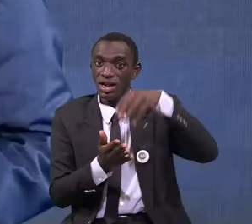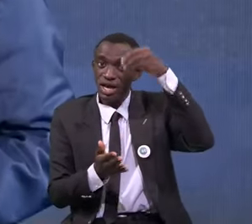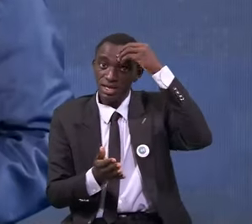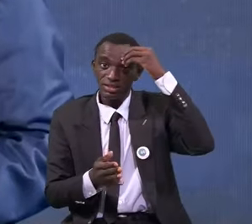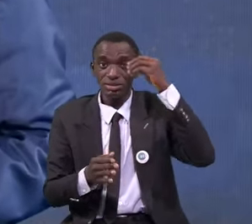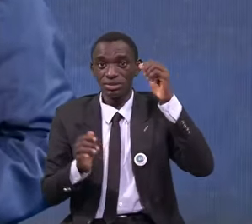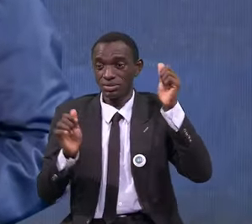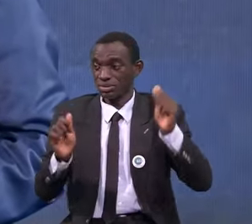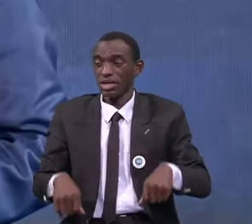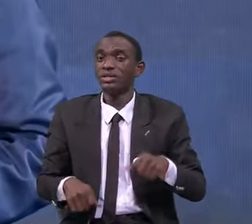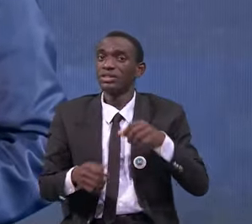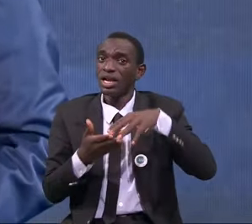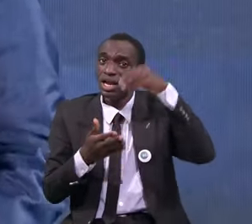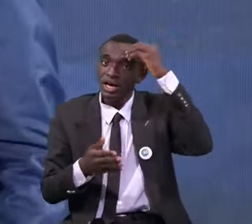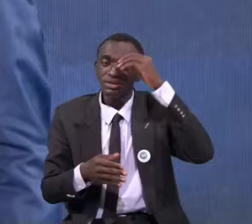never learn.